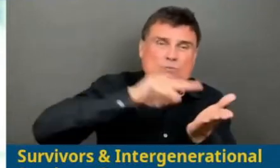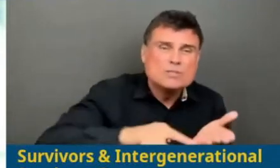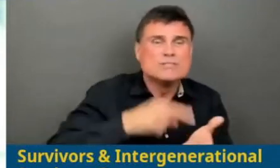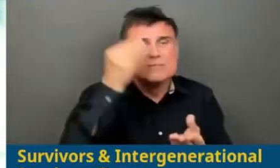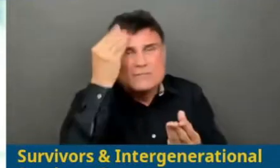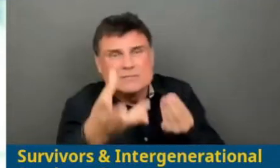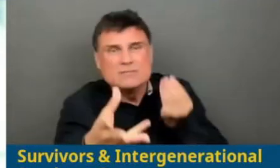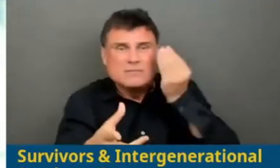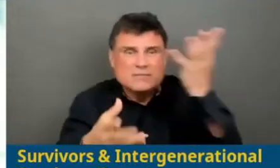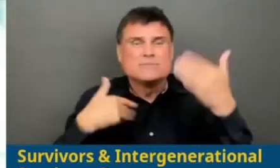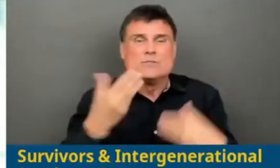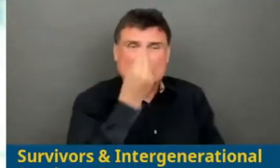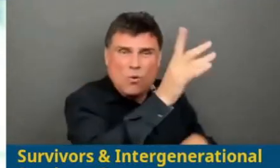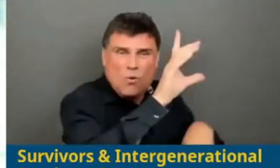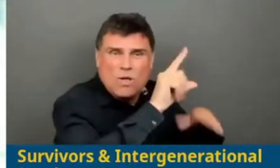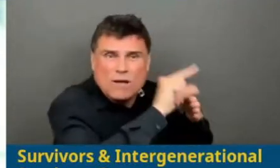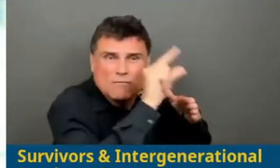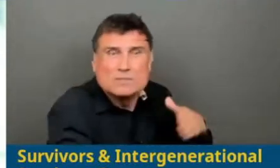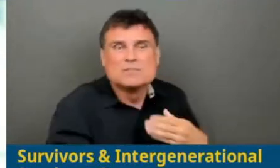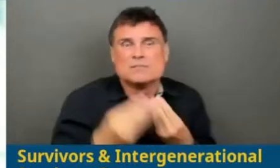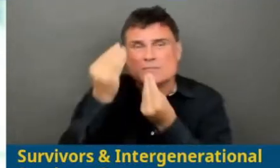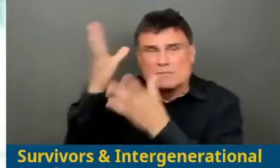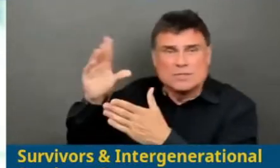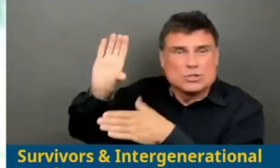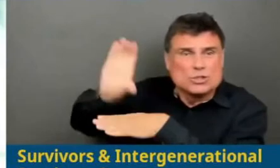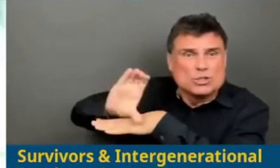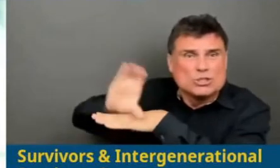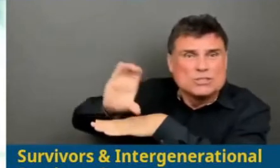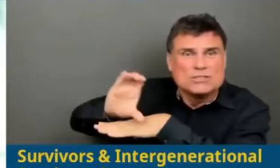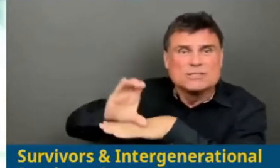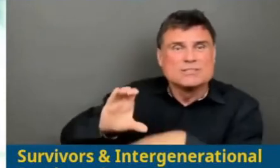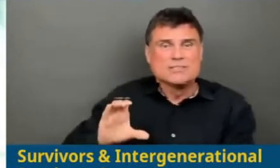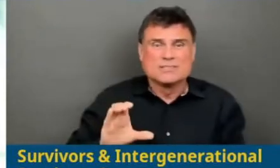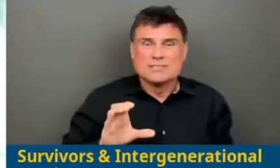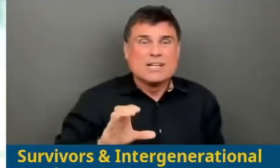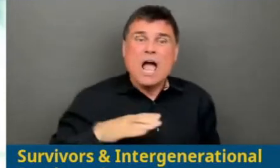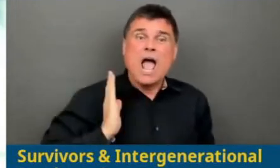our children never came home. They never believed us.